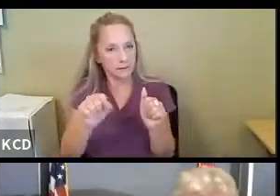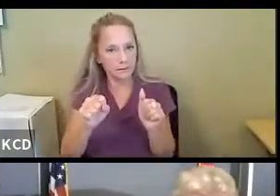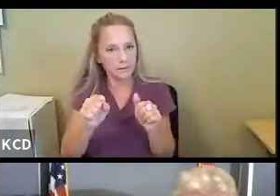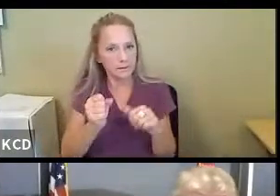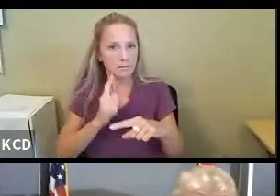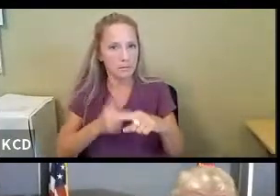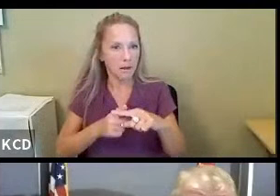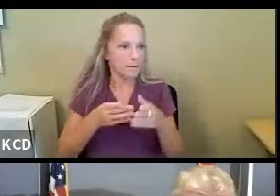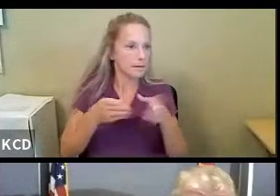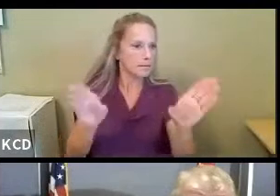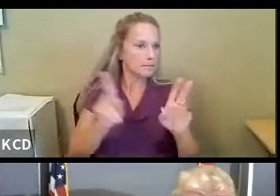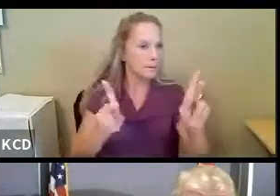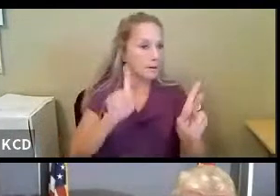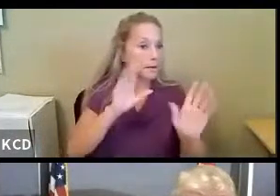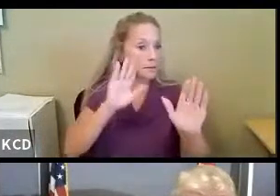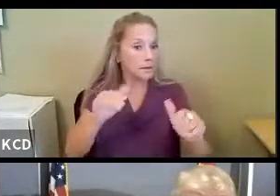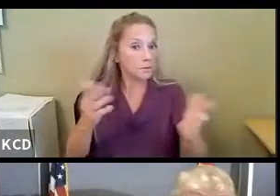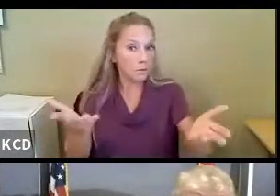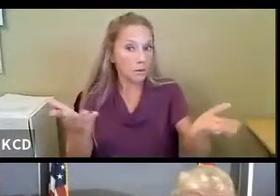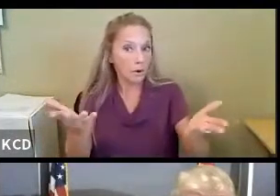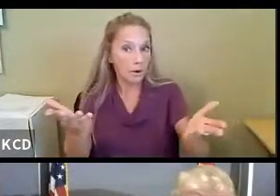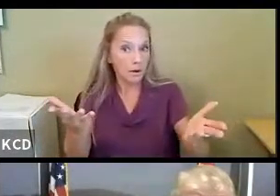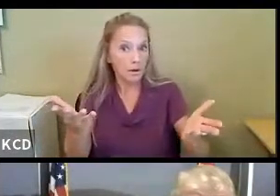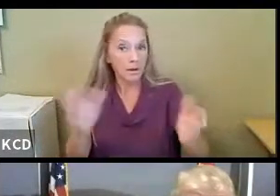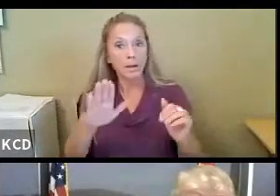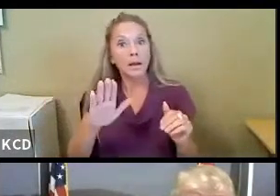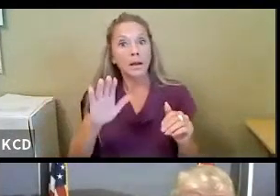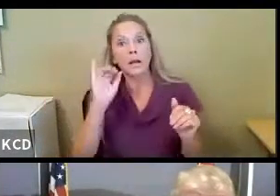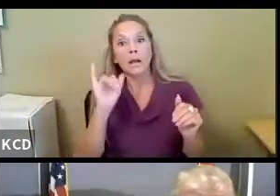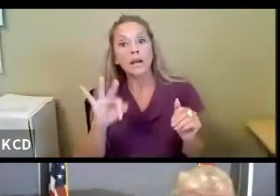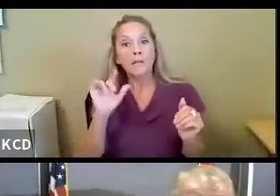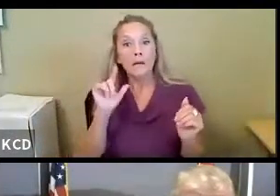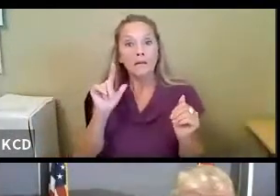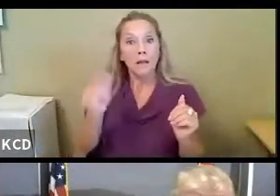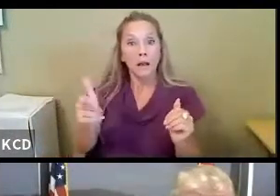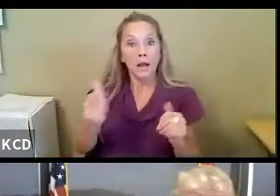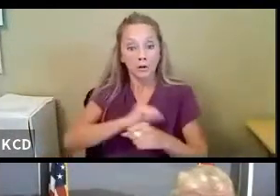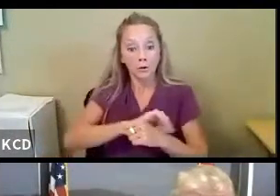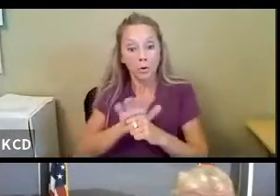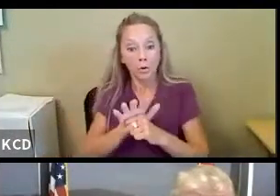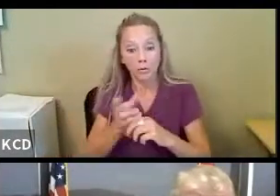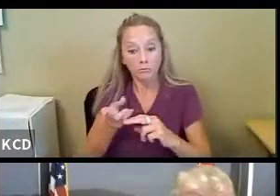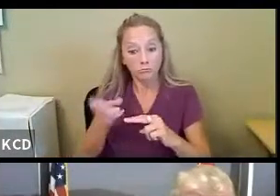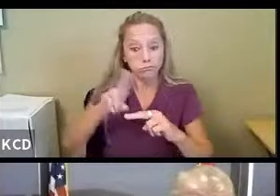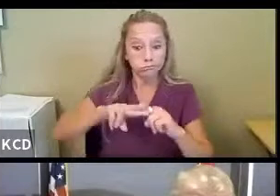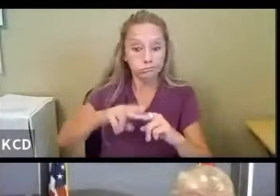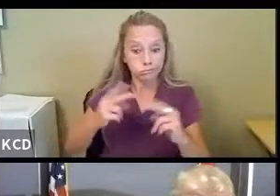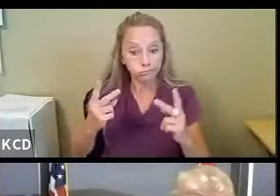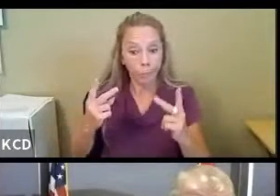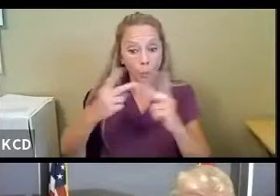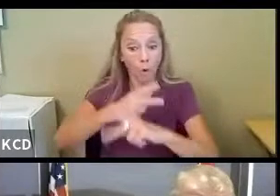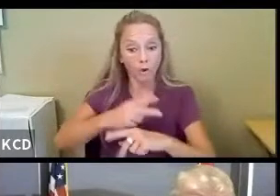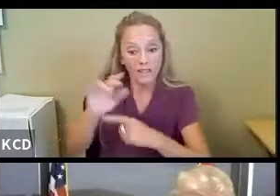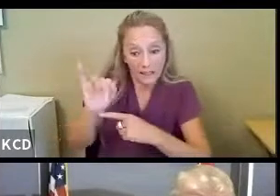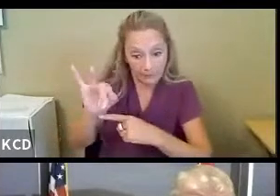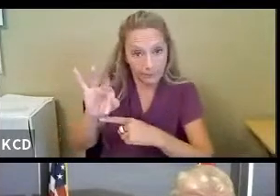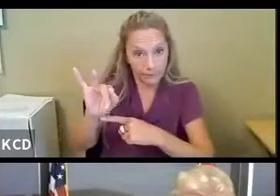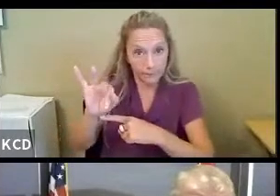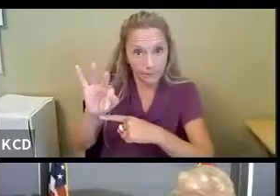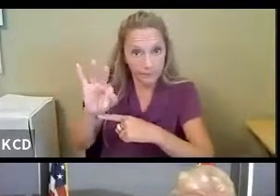expectations about what to expect, and for that matter, if it gets worse, what's the next thing that happens if it gets worse?